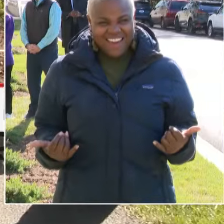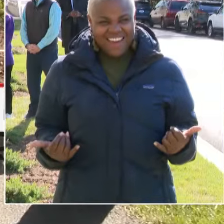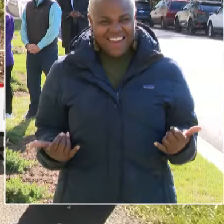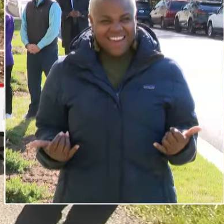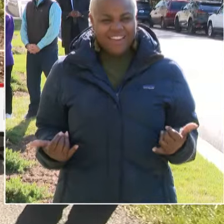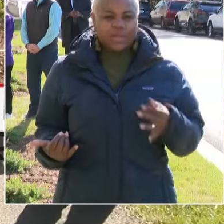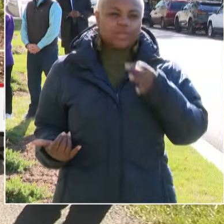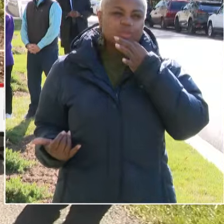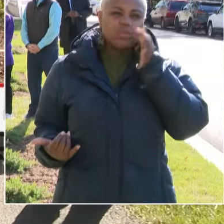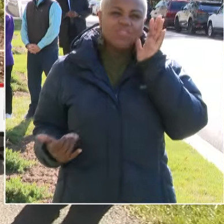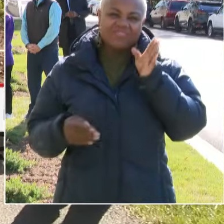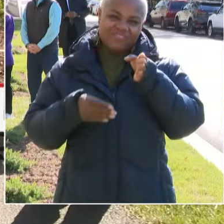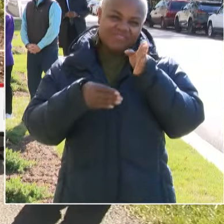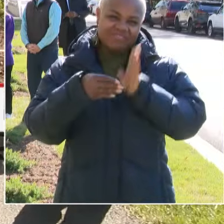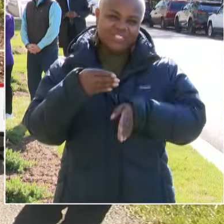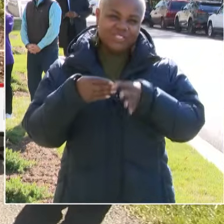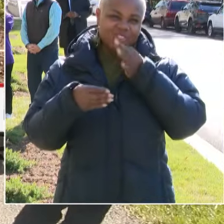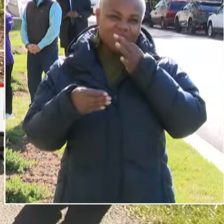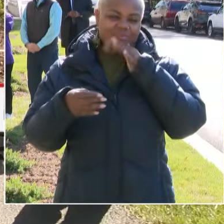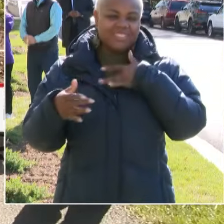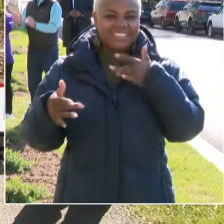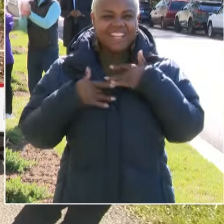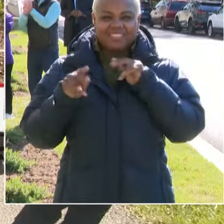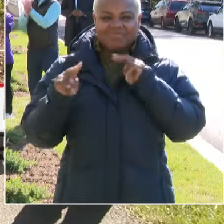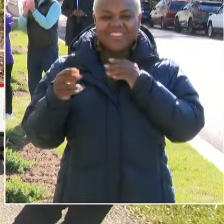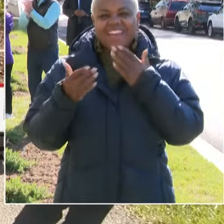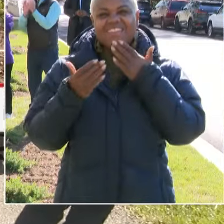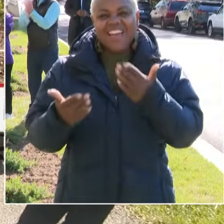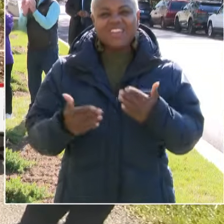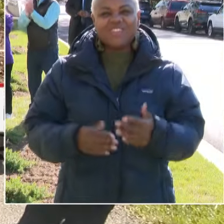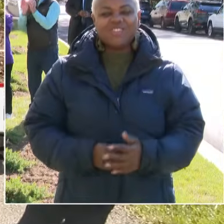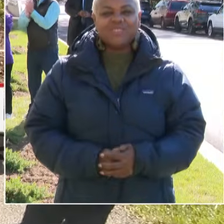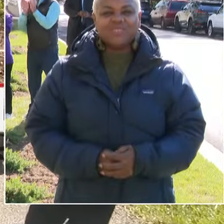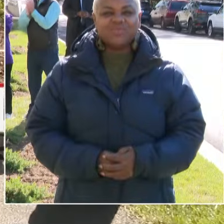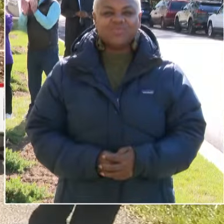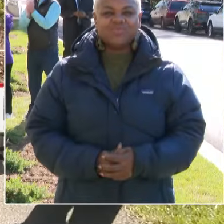so excited, and we just want to say thank you.